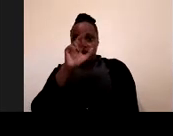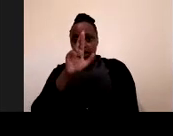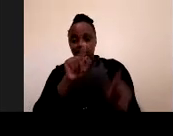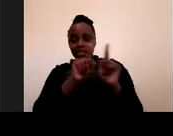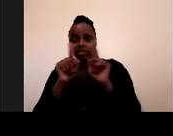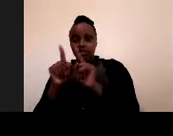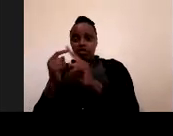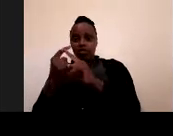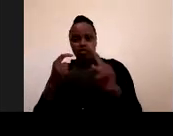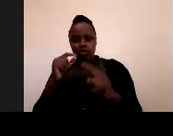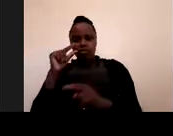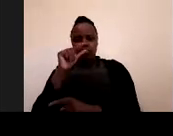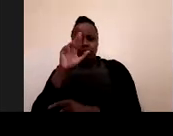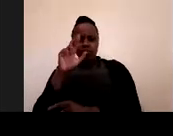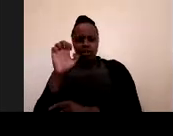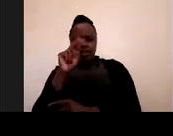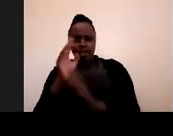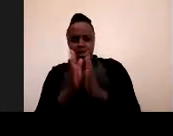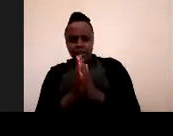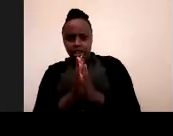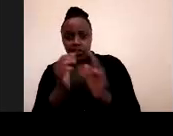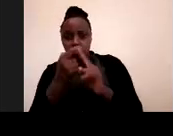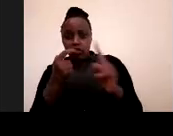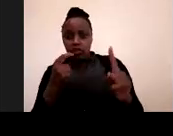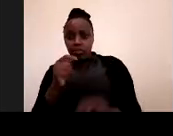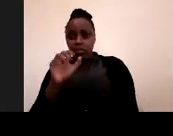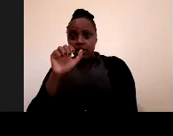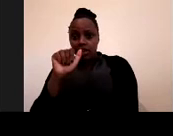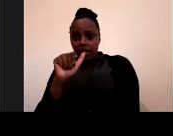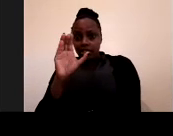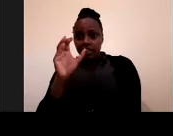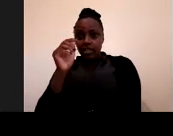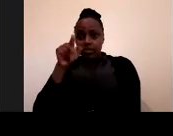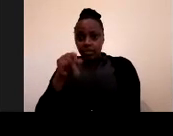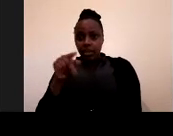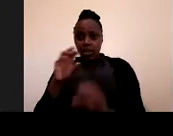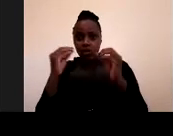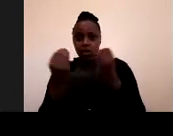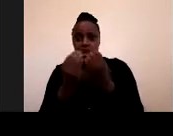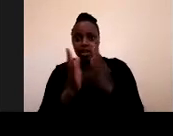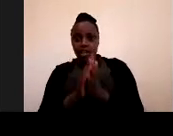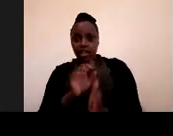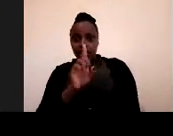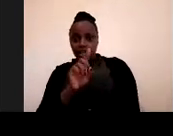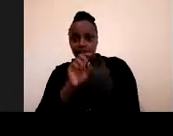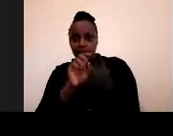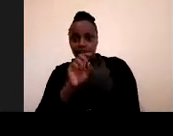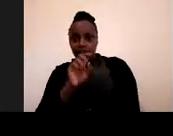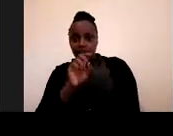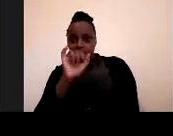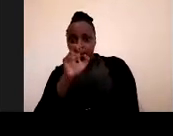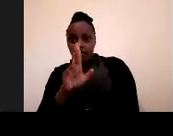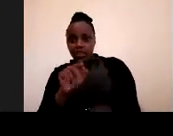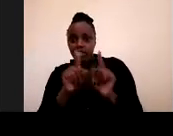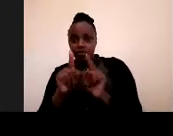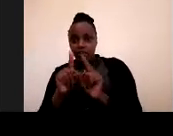SCP, Escipión Olivera from the ACP organization, and Michel Renaud from IFOAM Organics